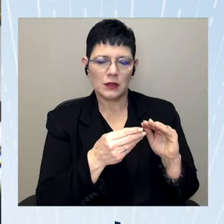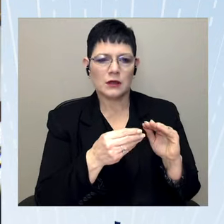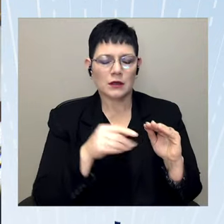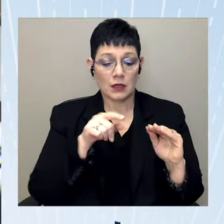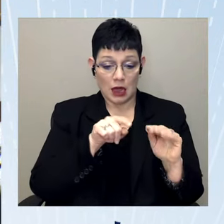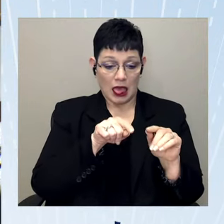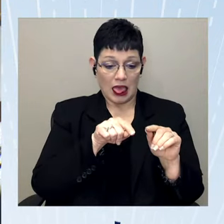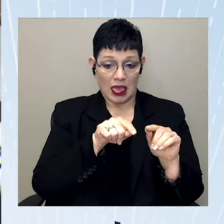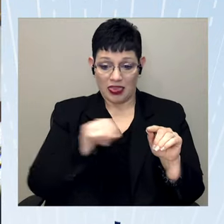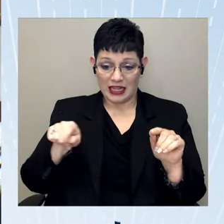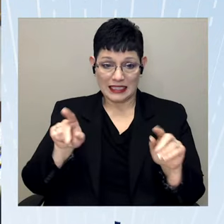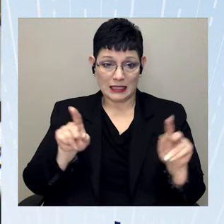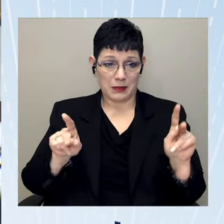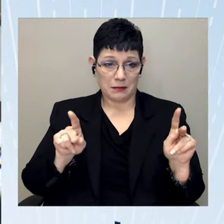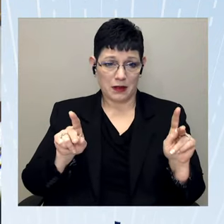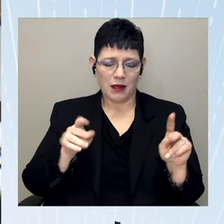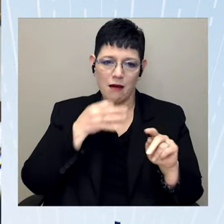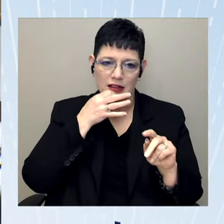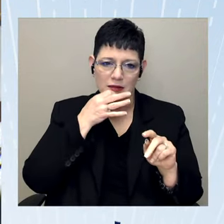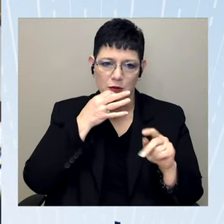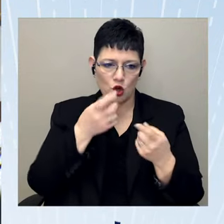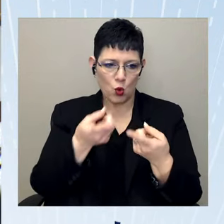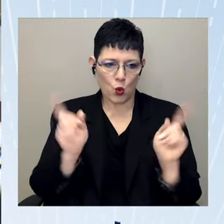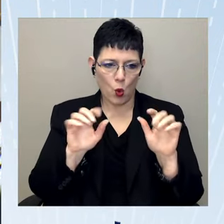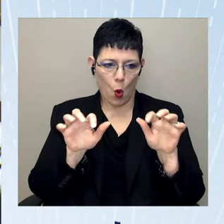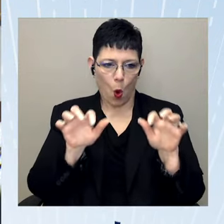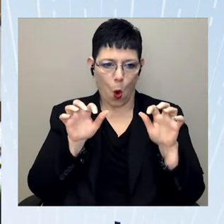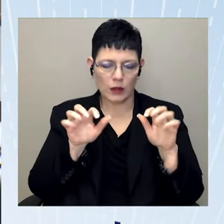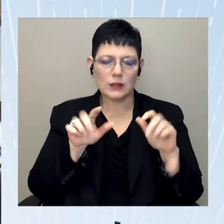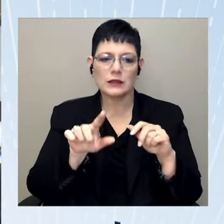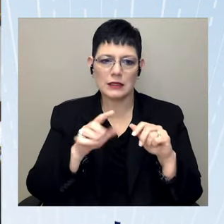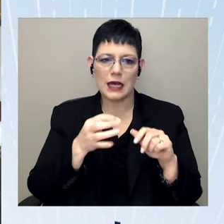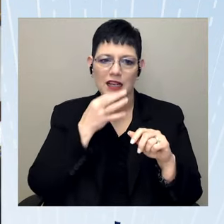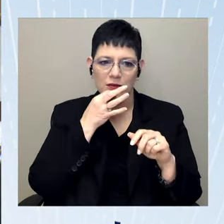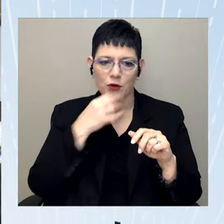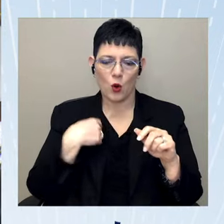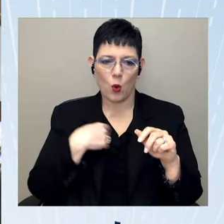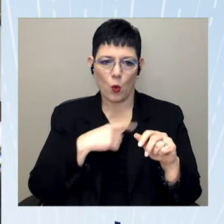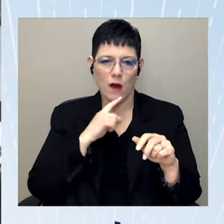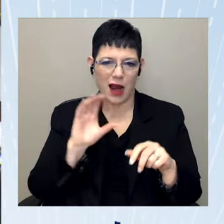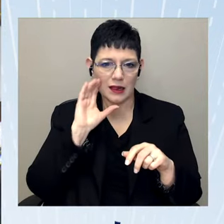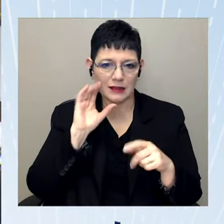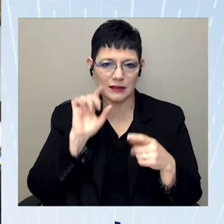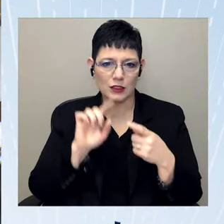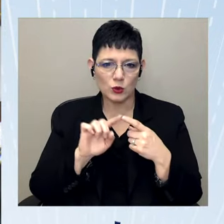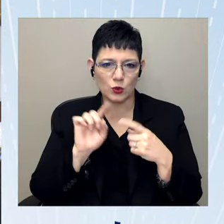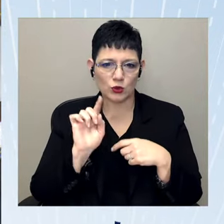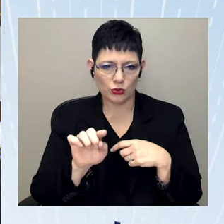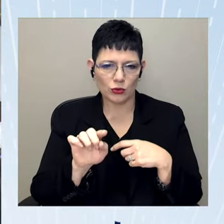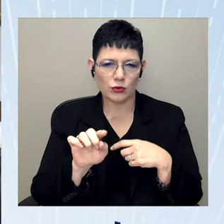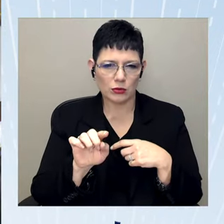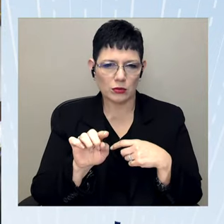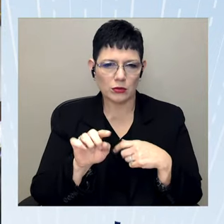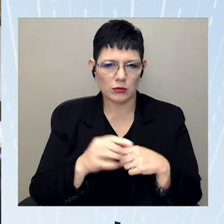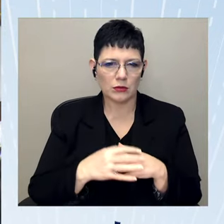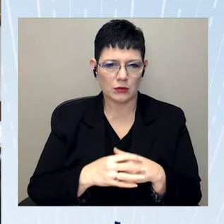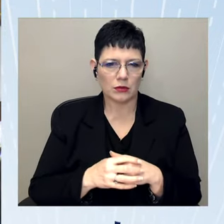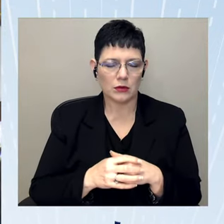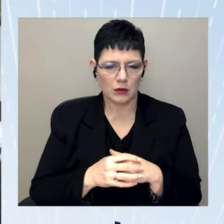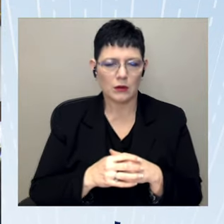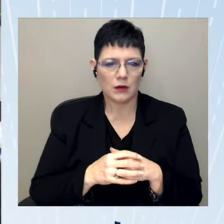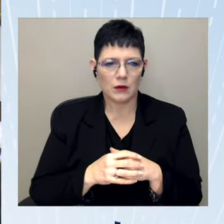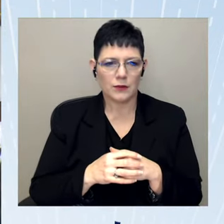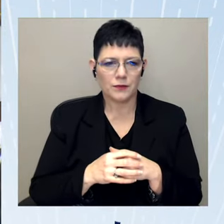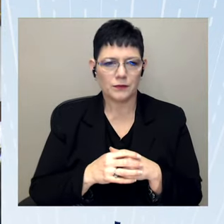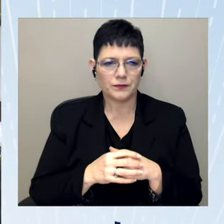the experts, and really the most important thing that is happening today is that we are listening to you. You know, as the president said, he